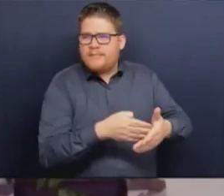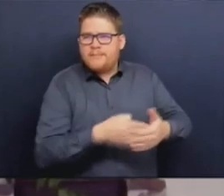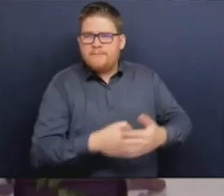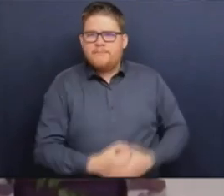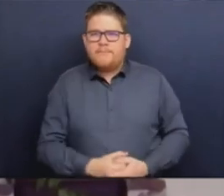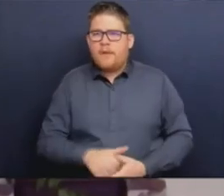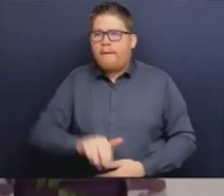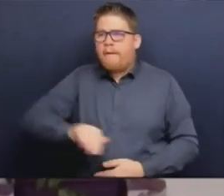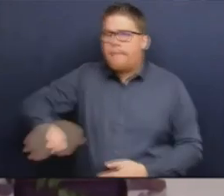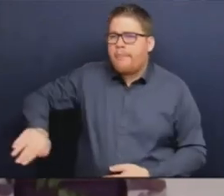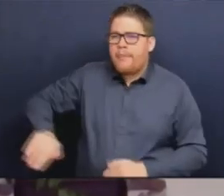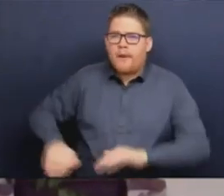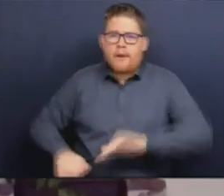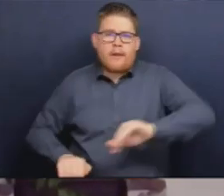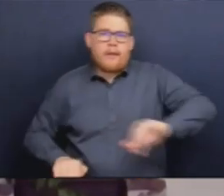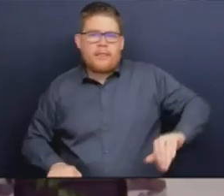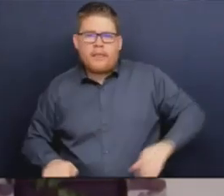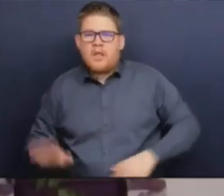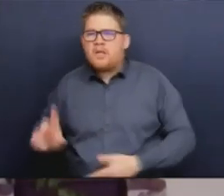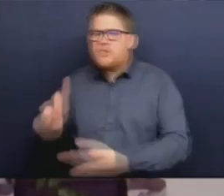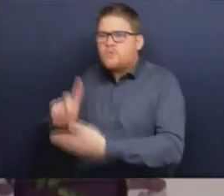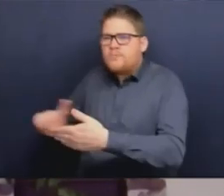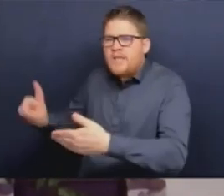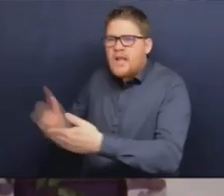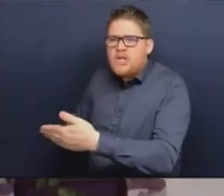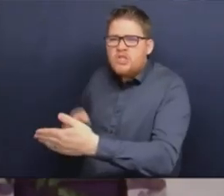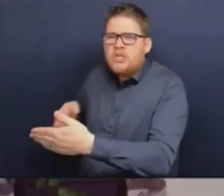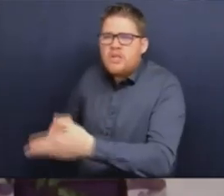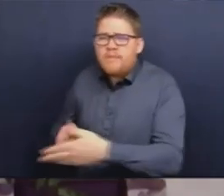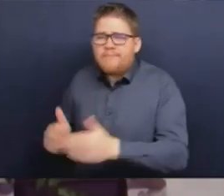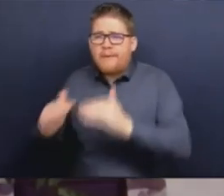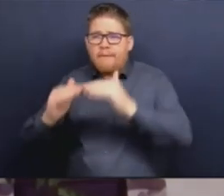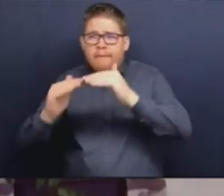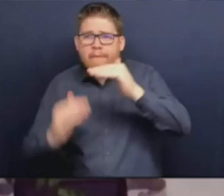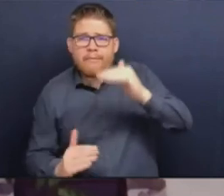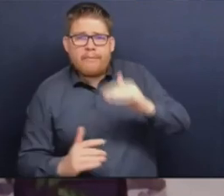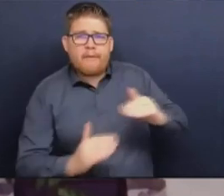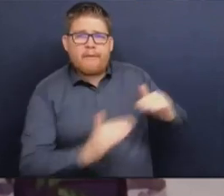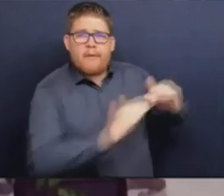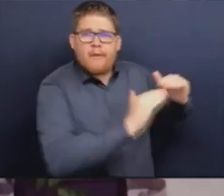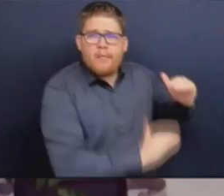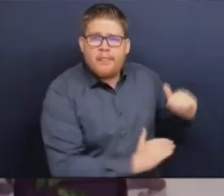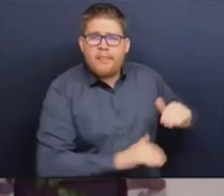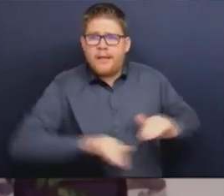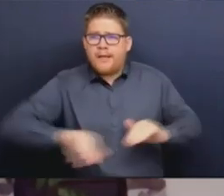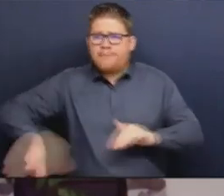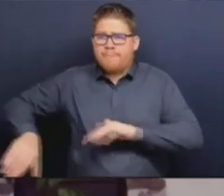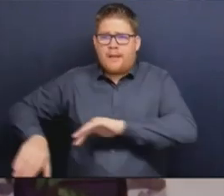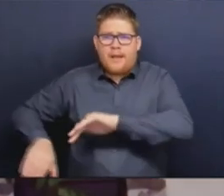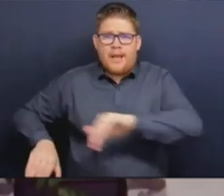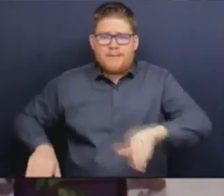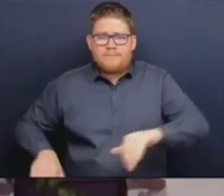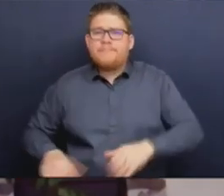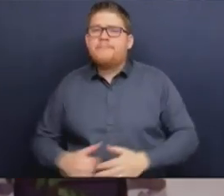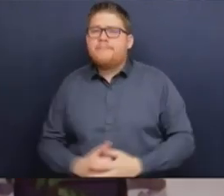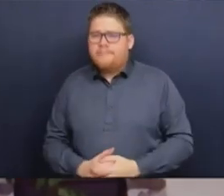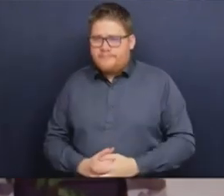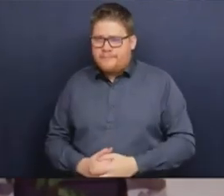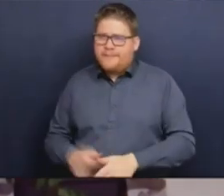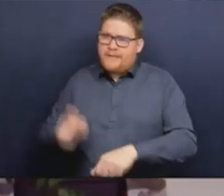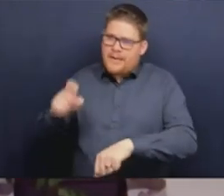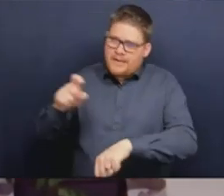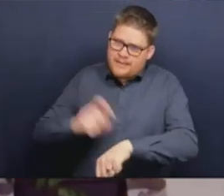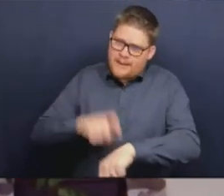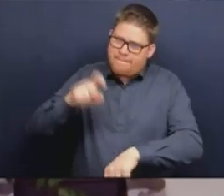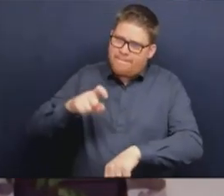discrimination and intolerance. This is not the end, but it's just the beginning. To chart a collective